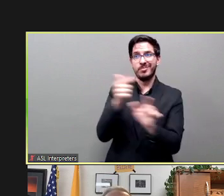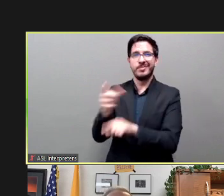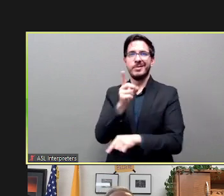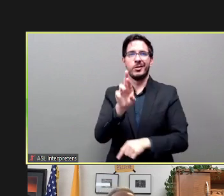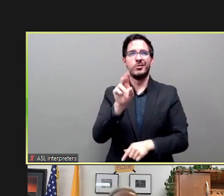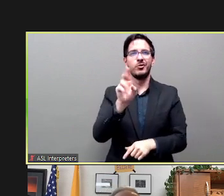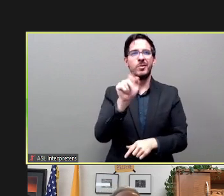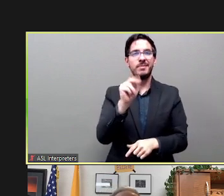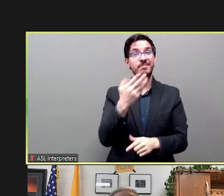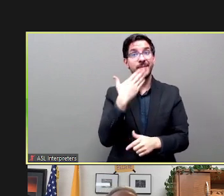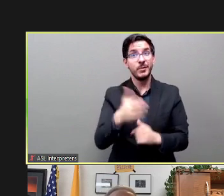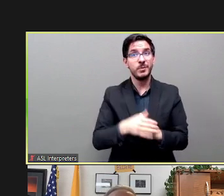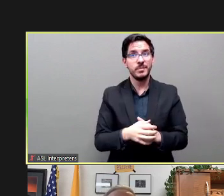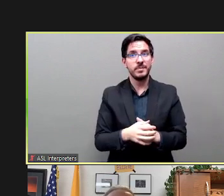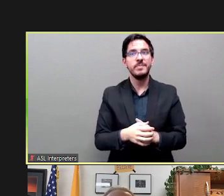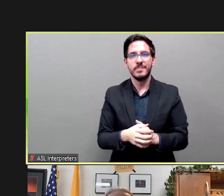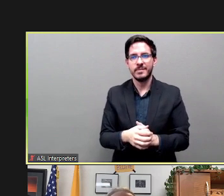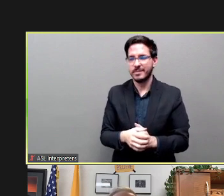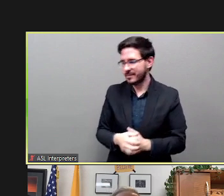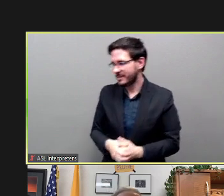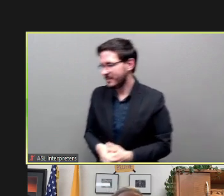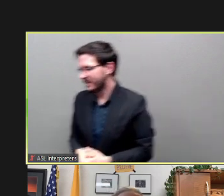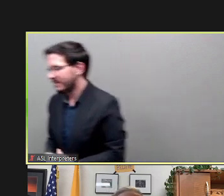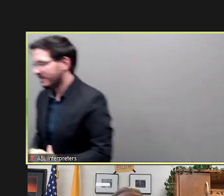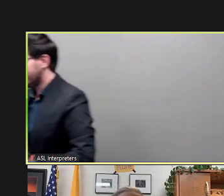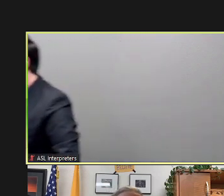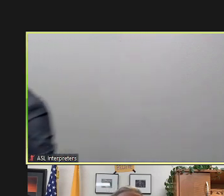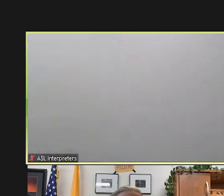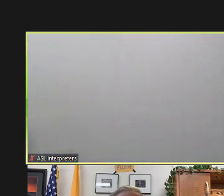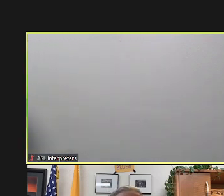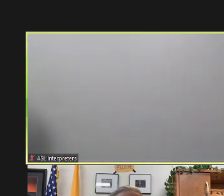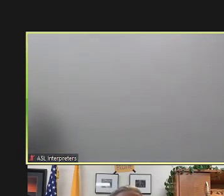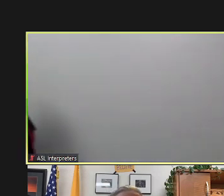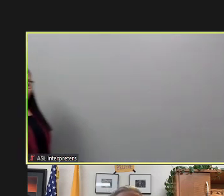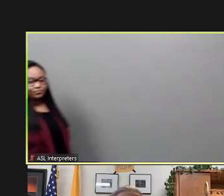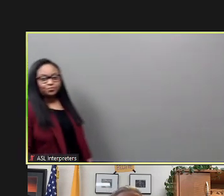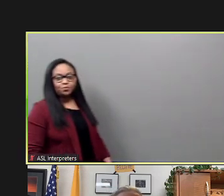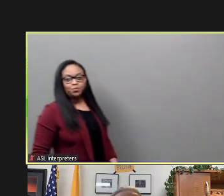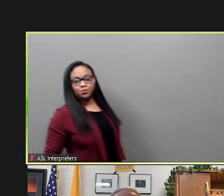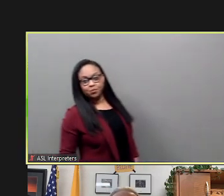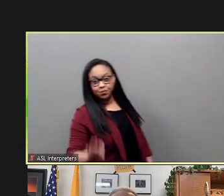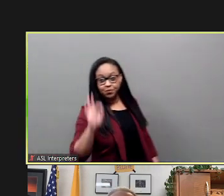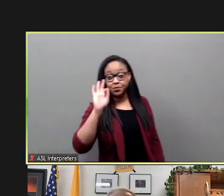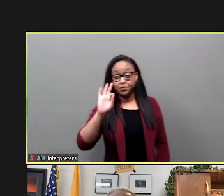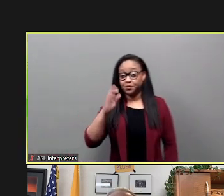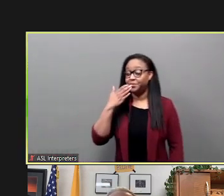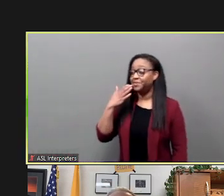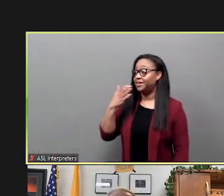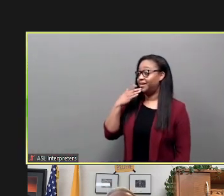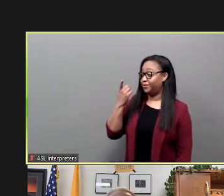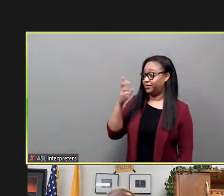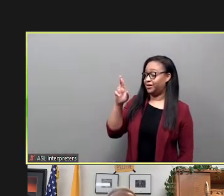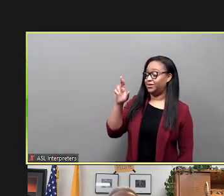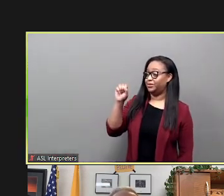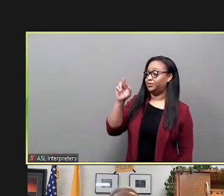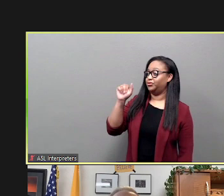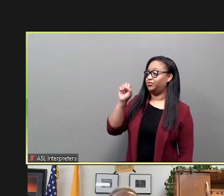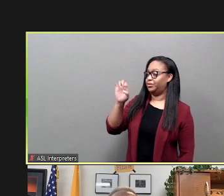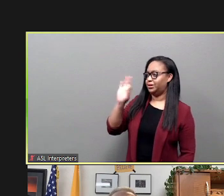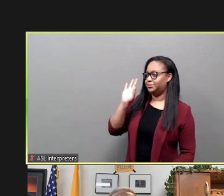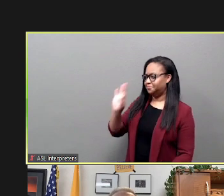Thank you. Thanks so much. Thanks so much, Dr. Grace. So what we're doing now at